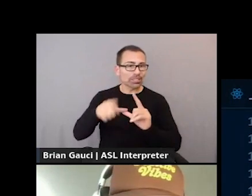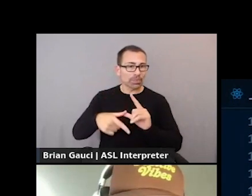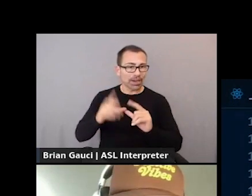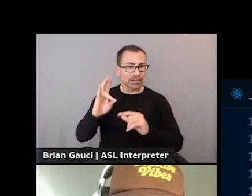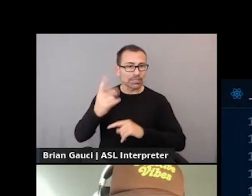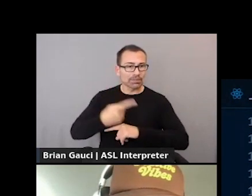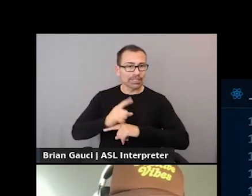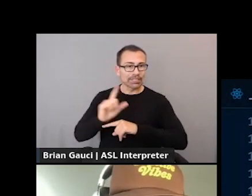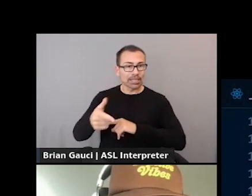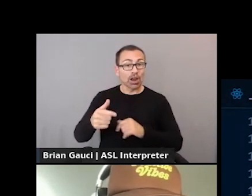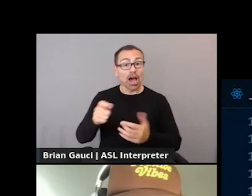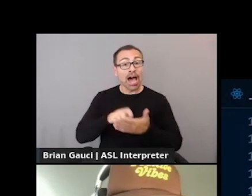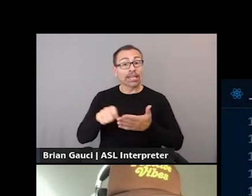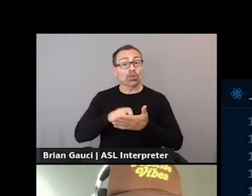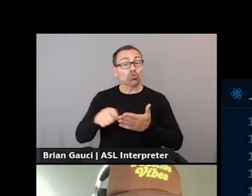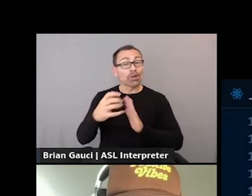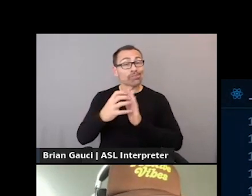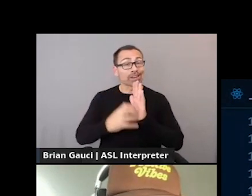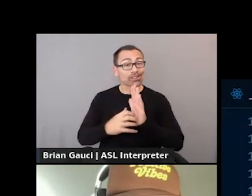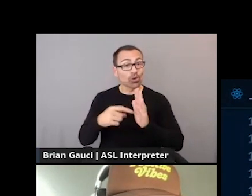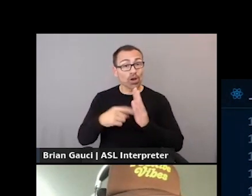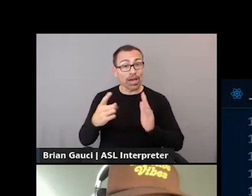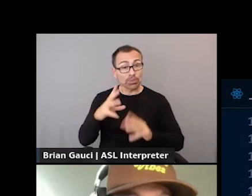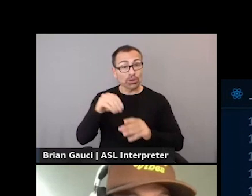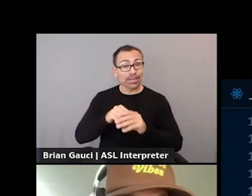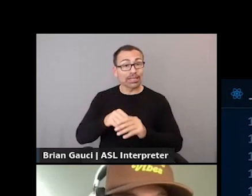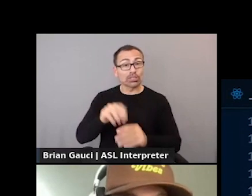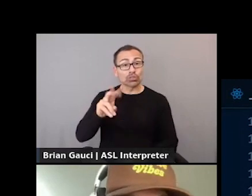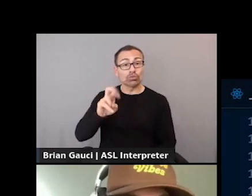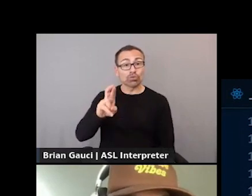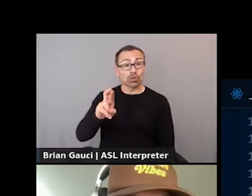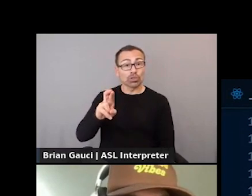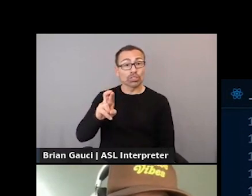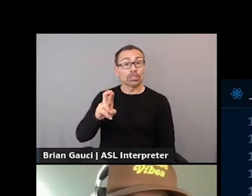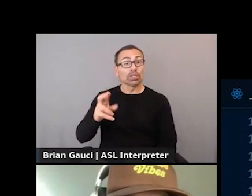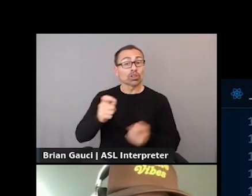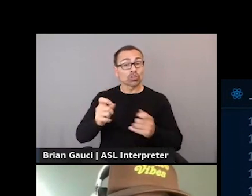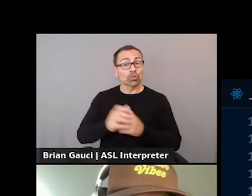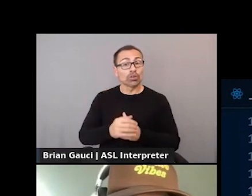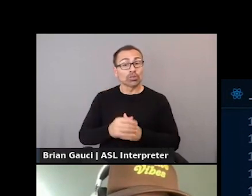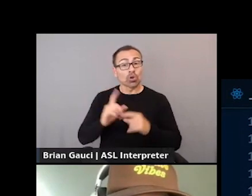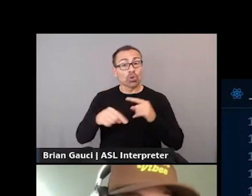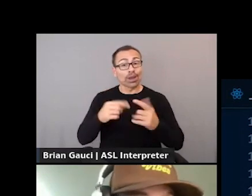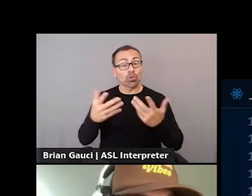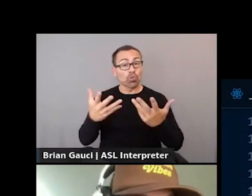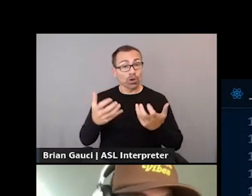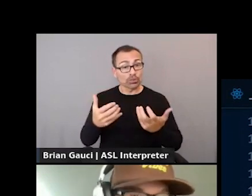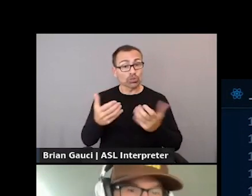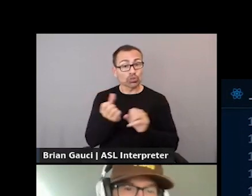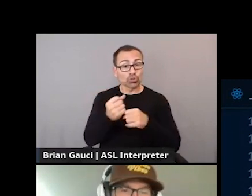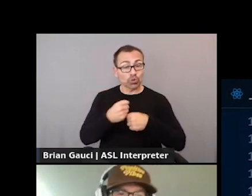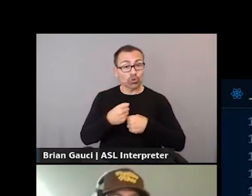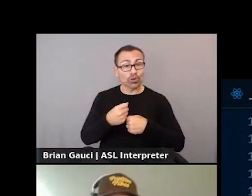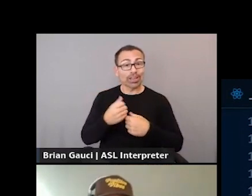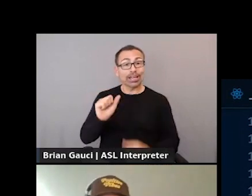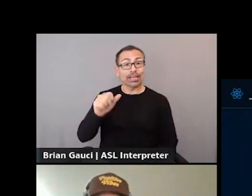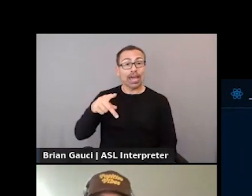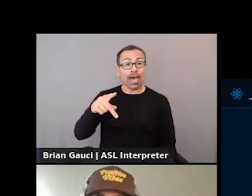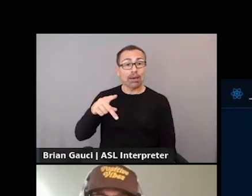my code. I can put this into version control. And next time I want to create an AppSync API, it's right there for me. That's